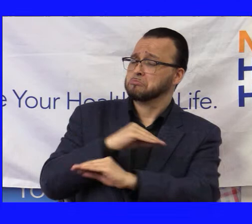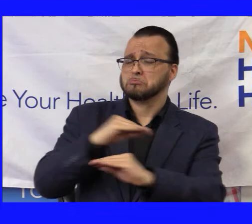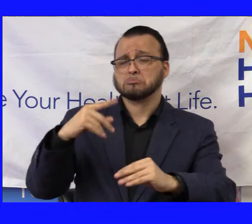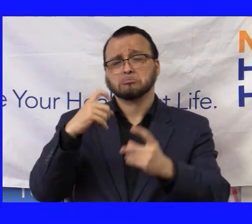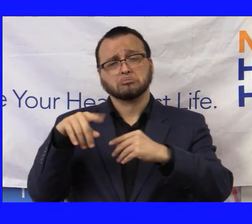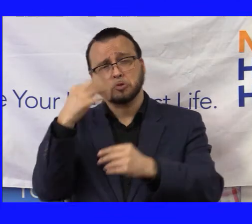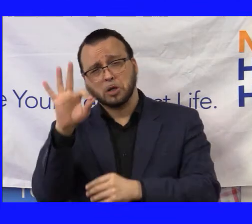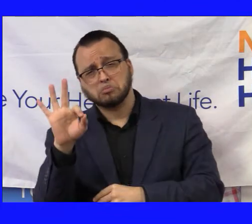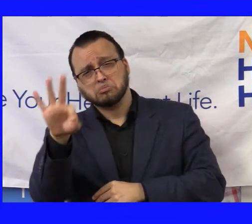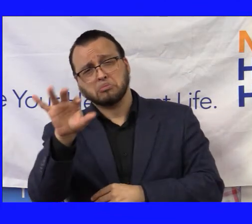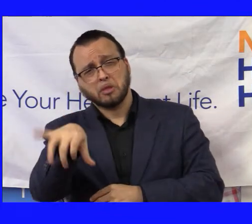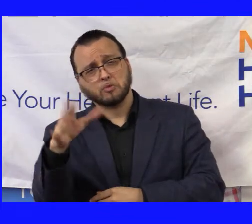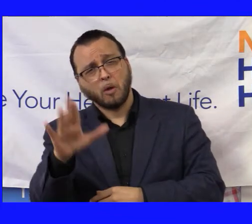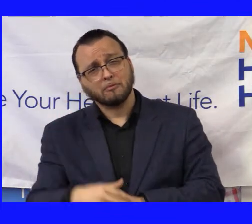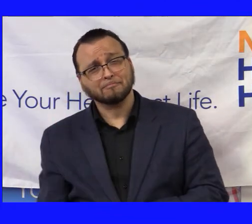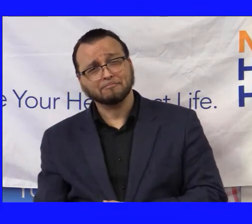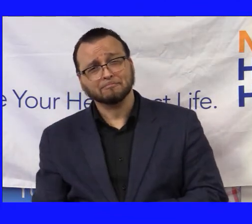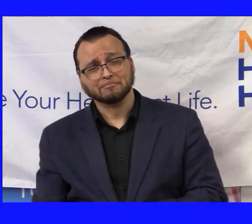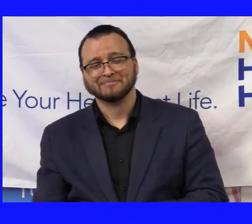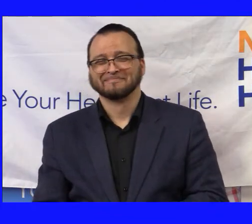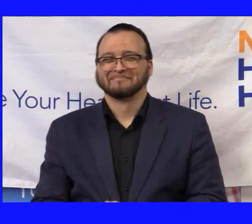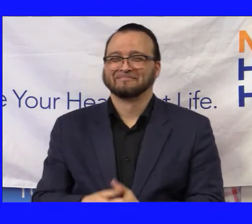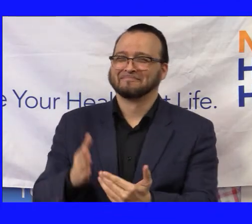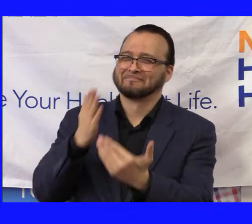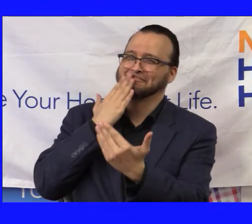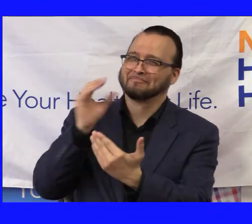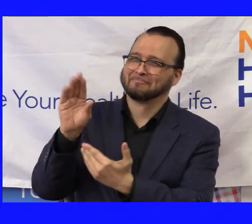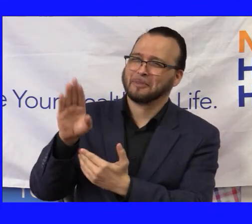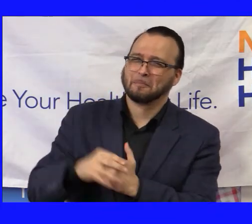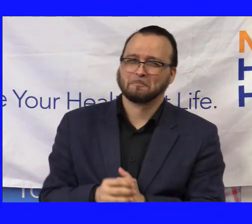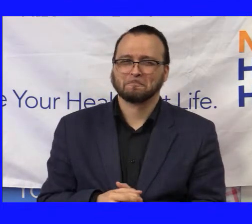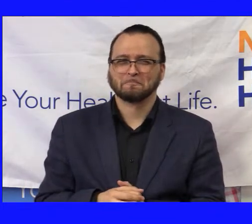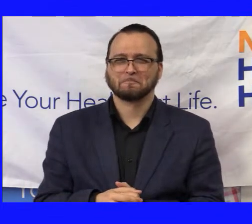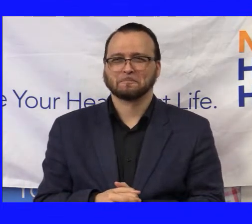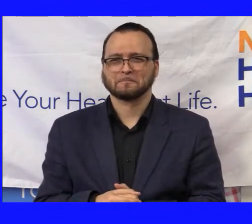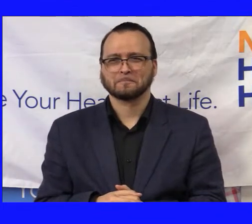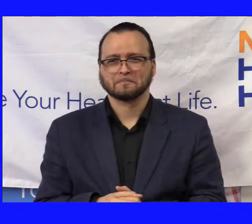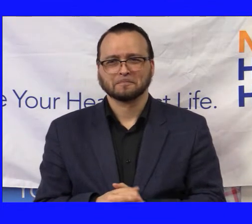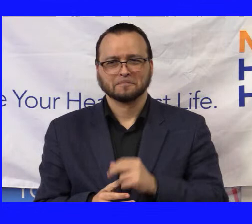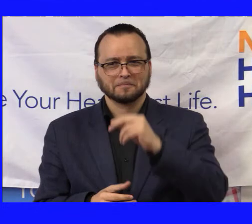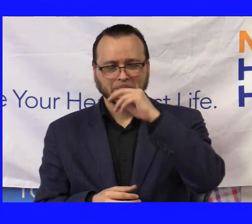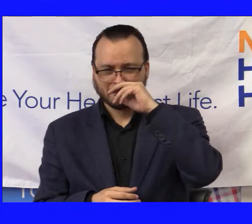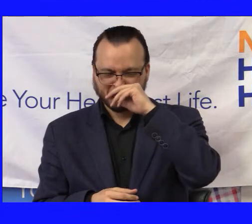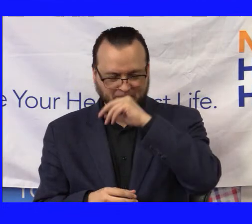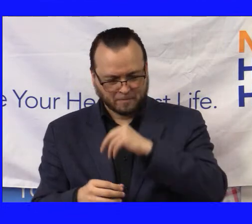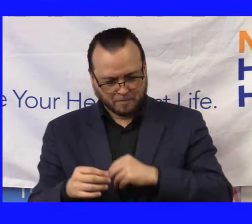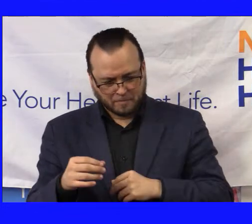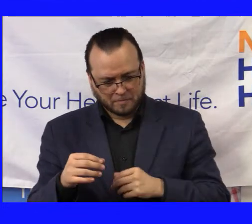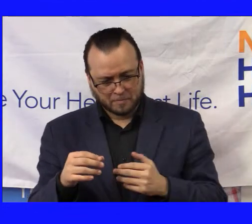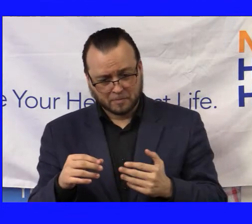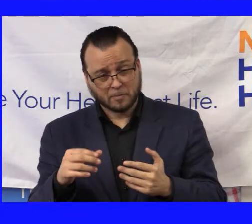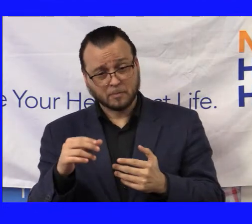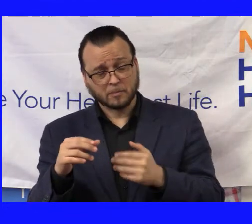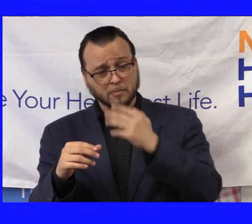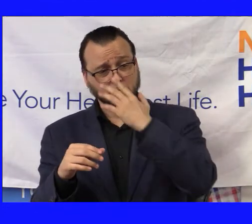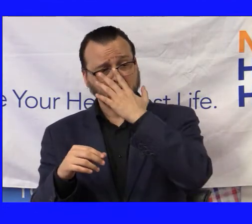observation. Thank you, Bob. Thank you. I just have one